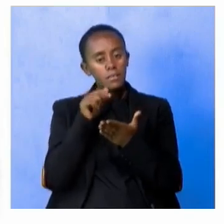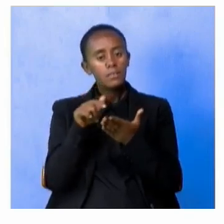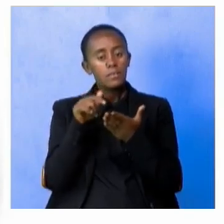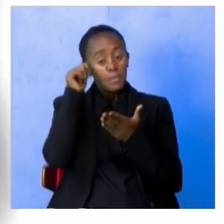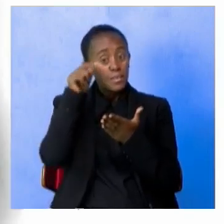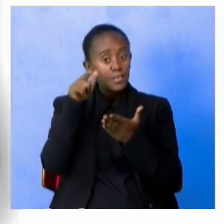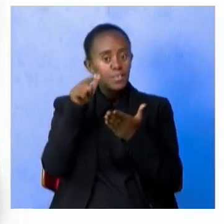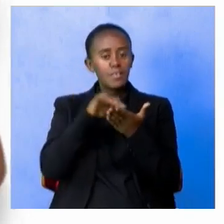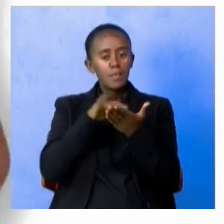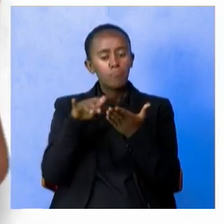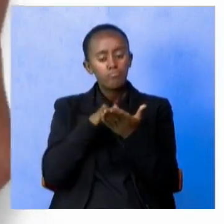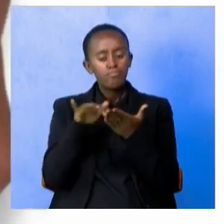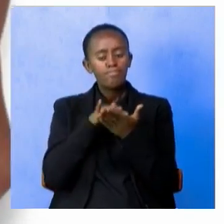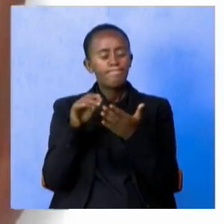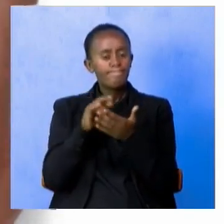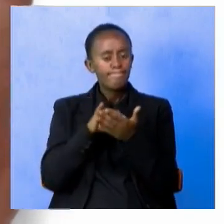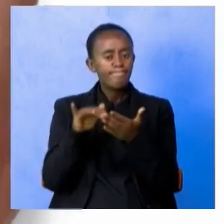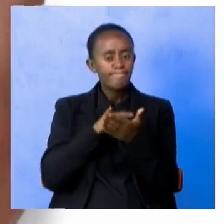to get